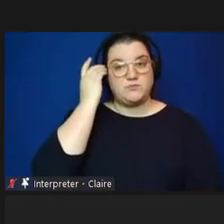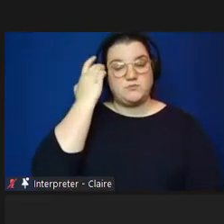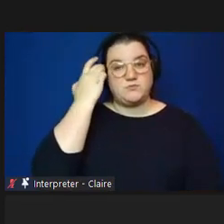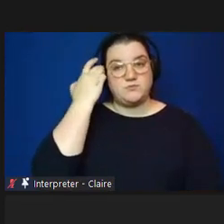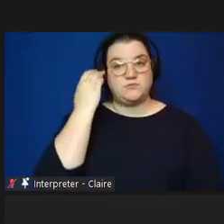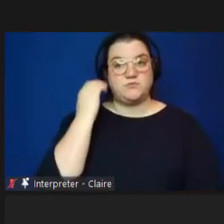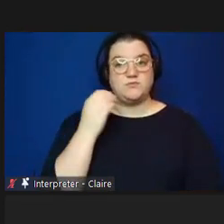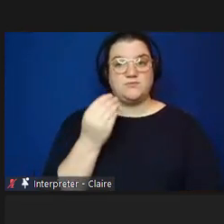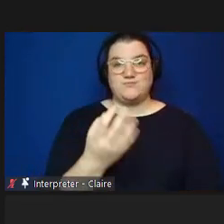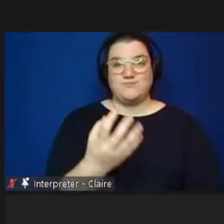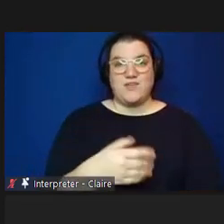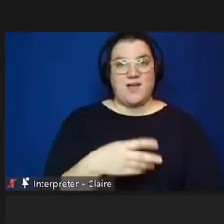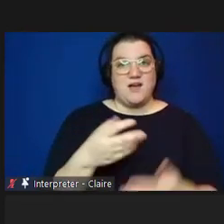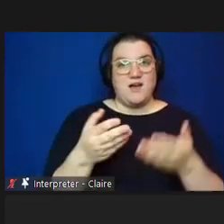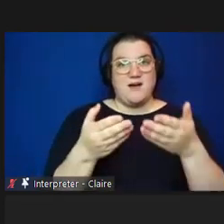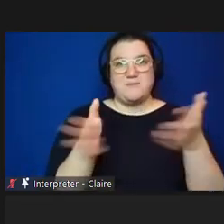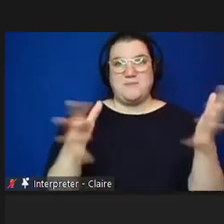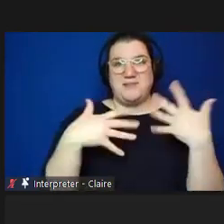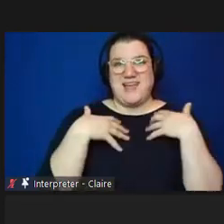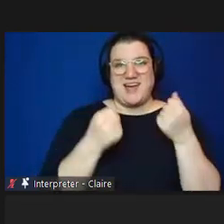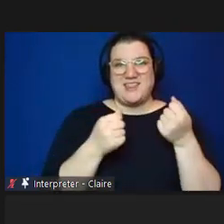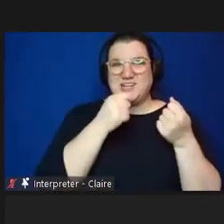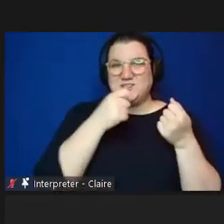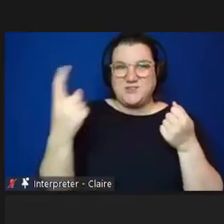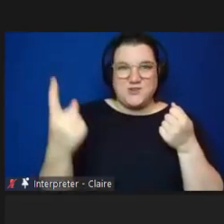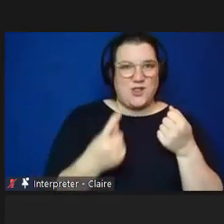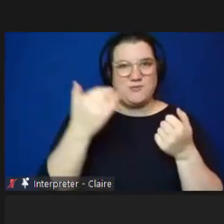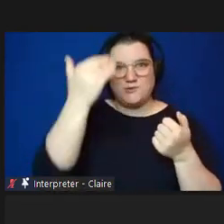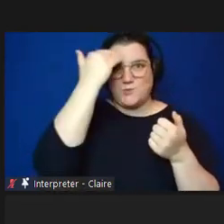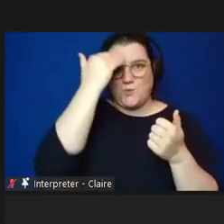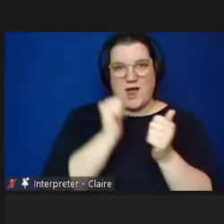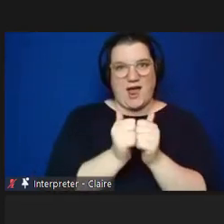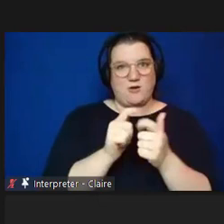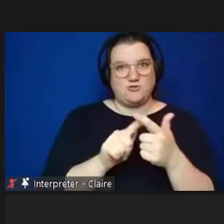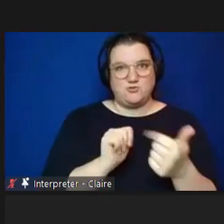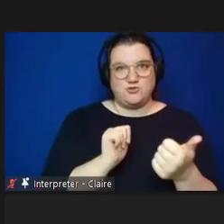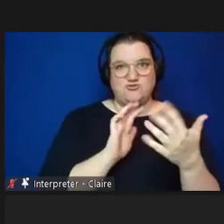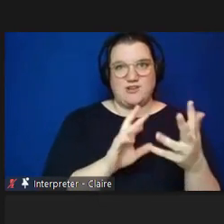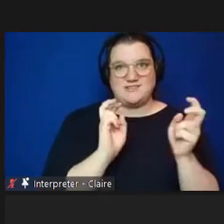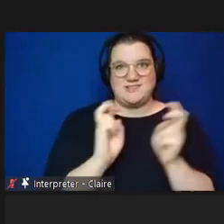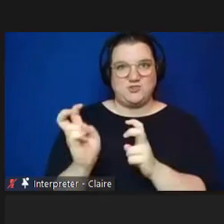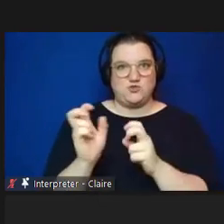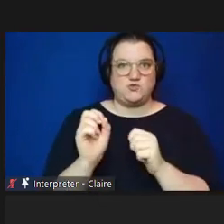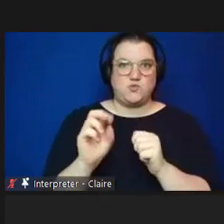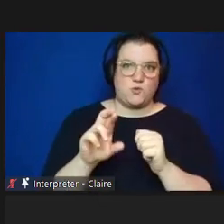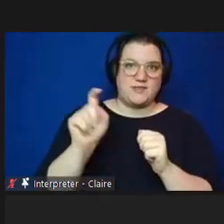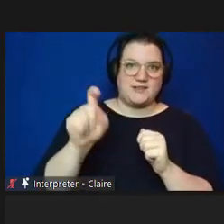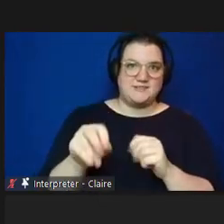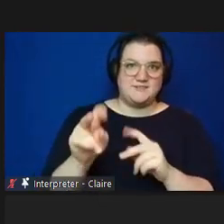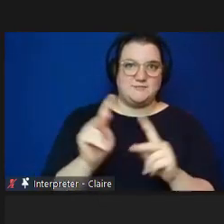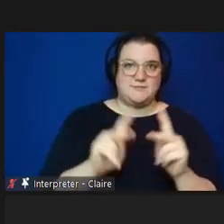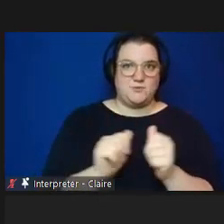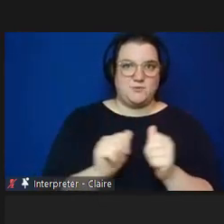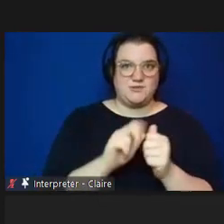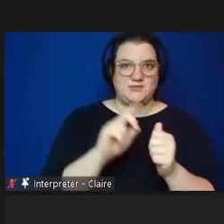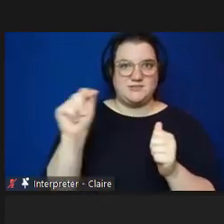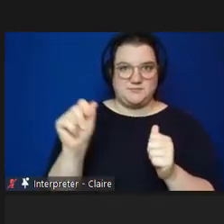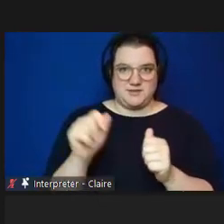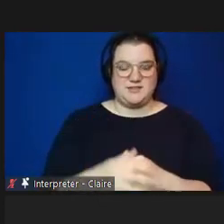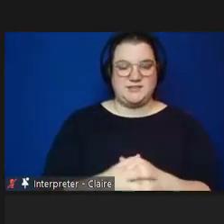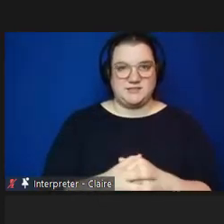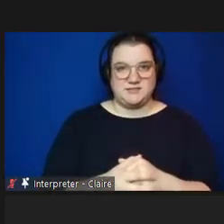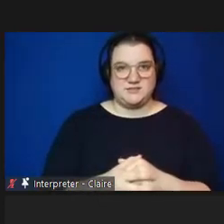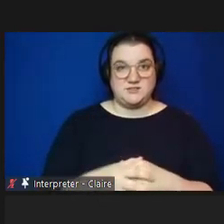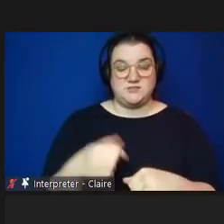always know how to address the issues or the needs of people with disabilities. So